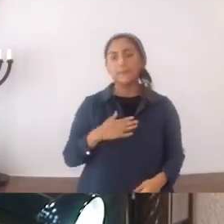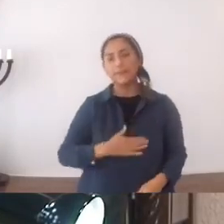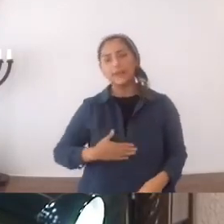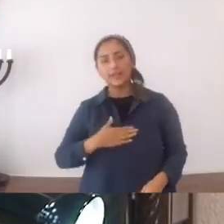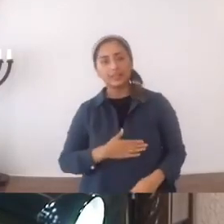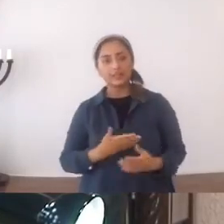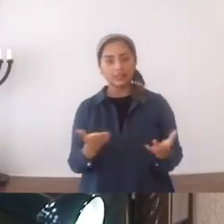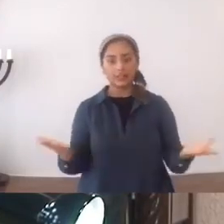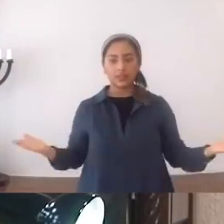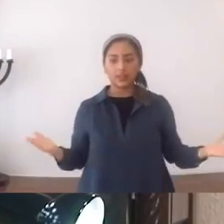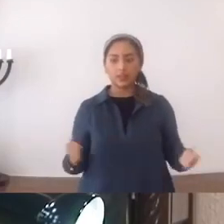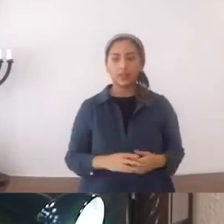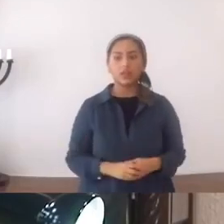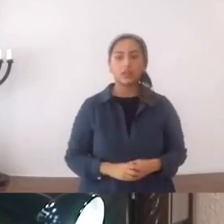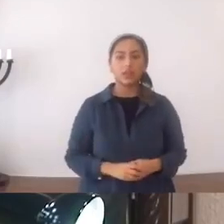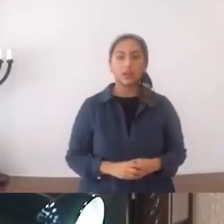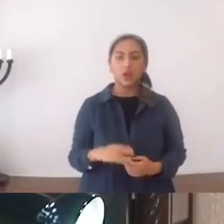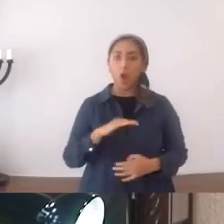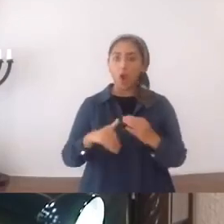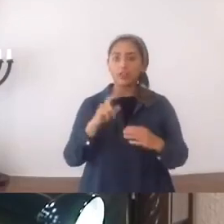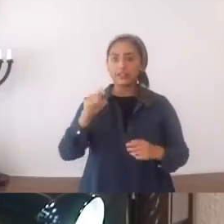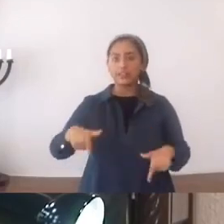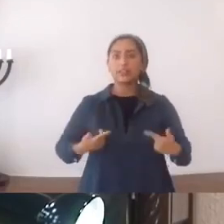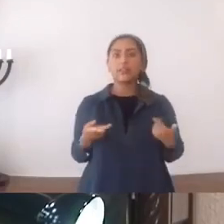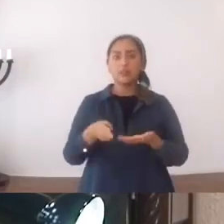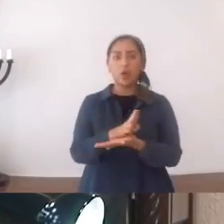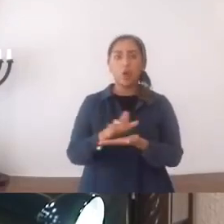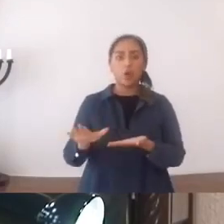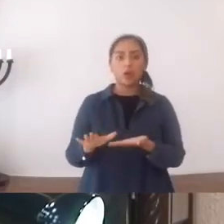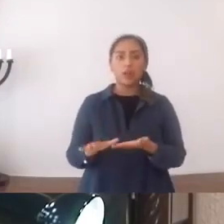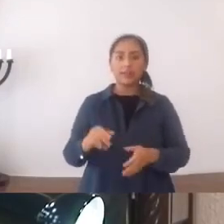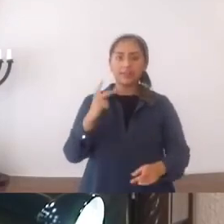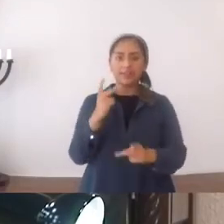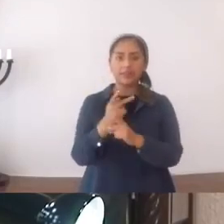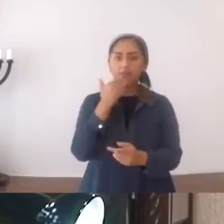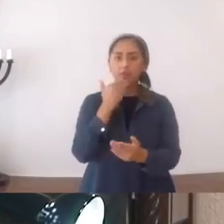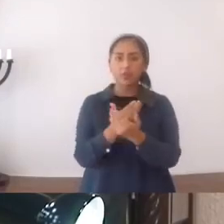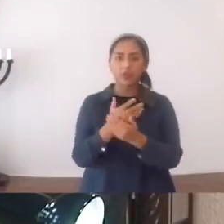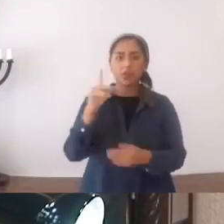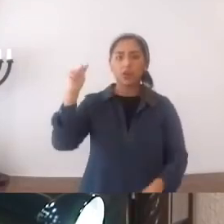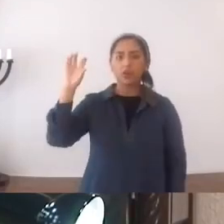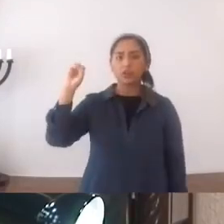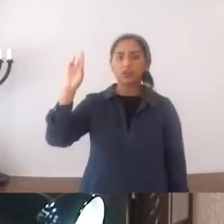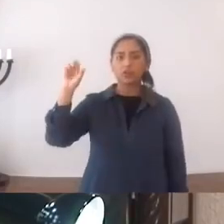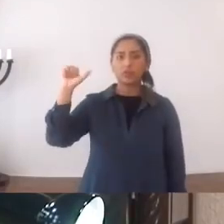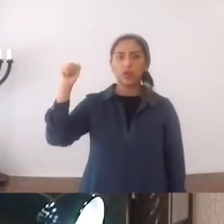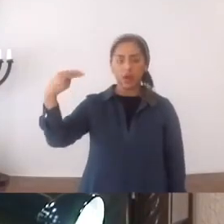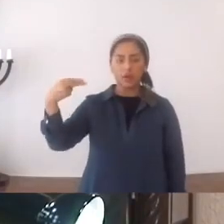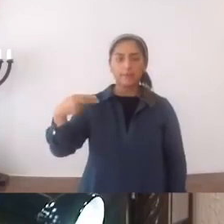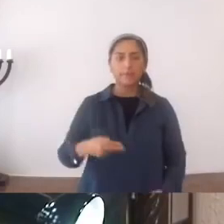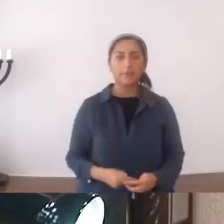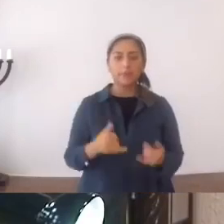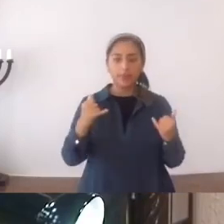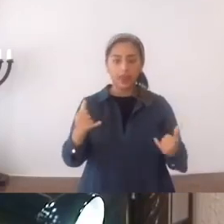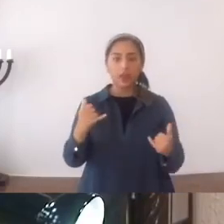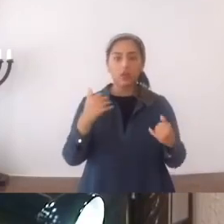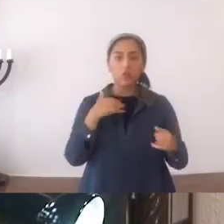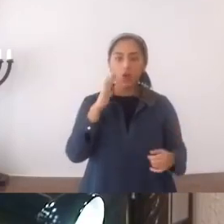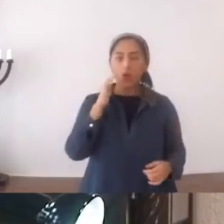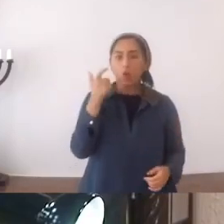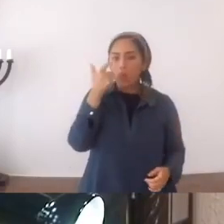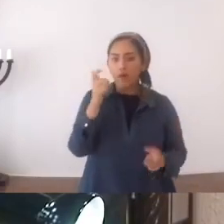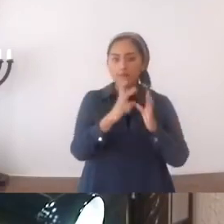hermanos. Everything is ready, Por brothers. favor, Please, todos en santidad, all of us a in cumplir holiness, bien la Torah. to do well the